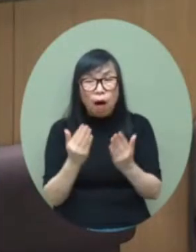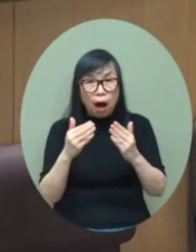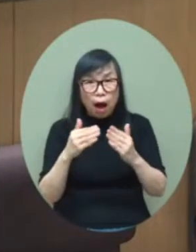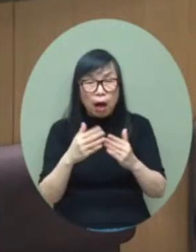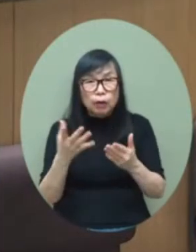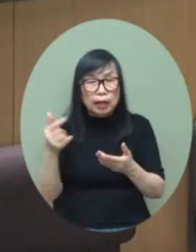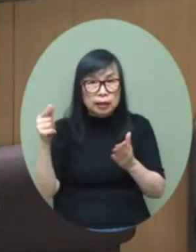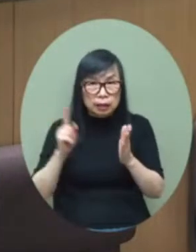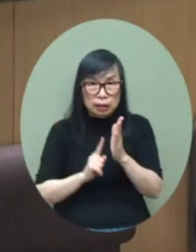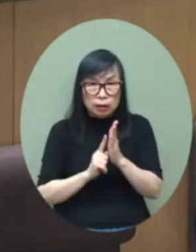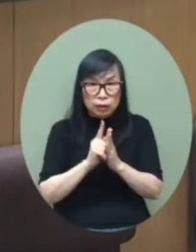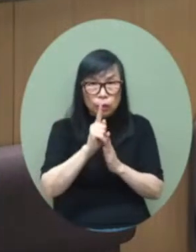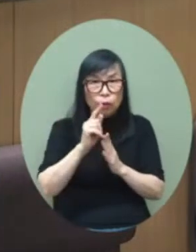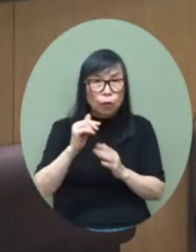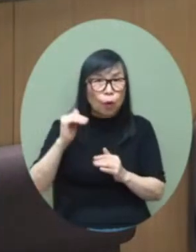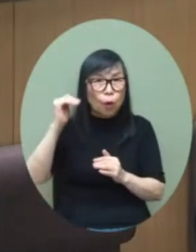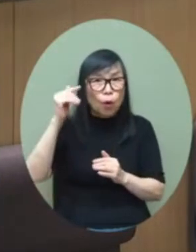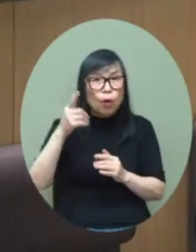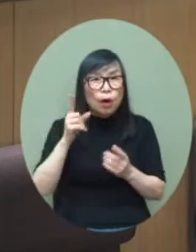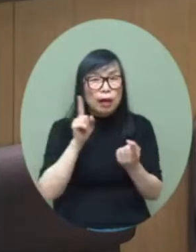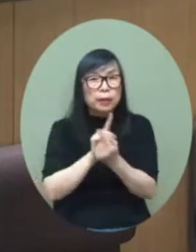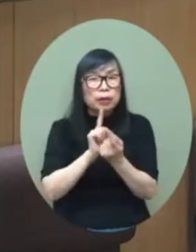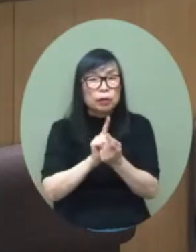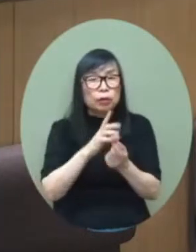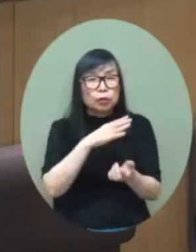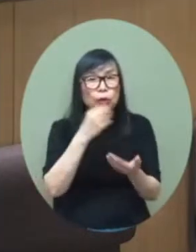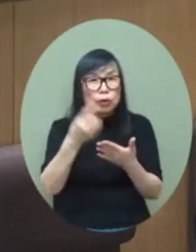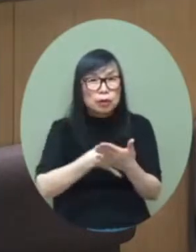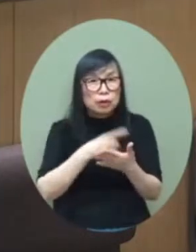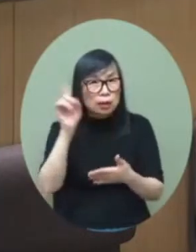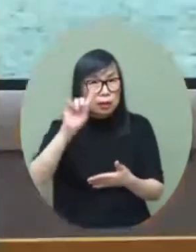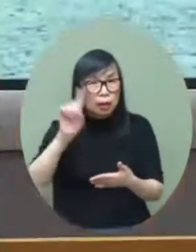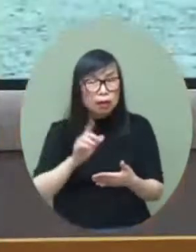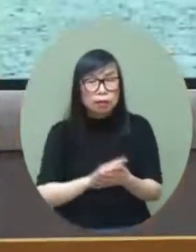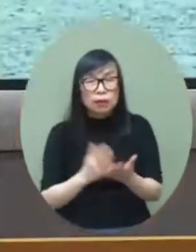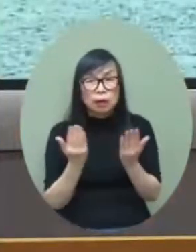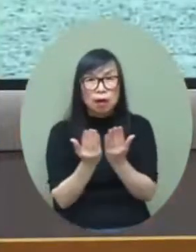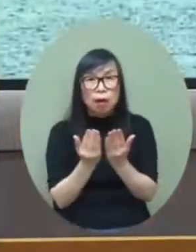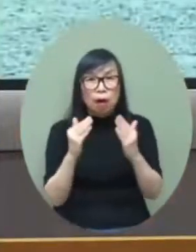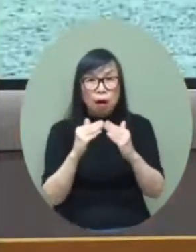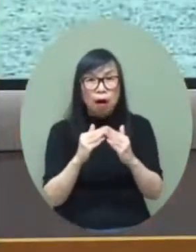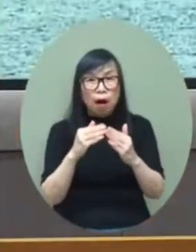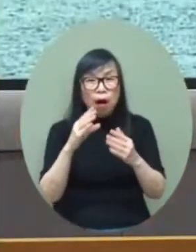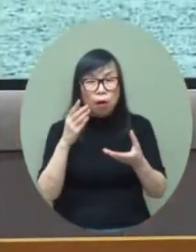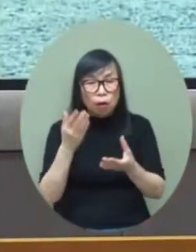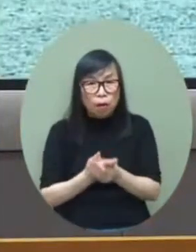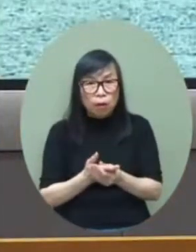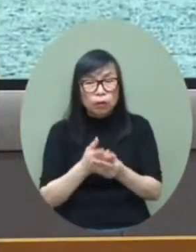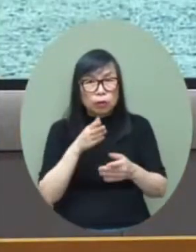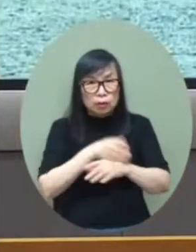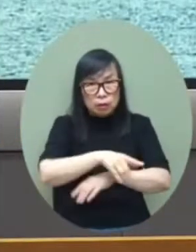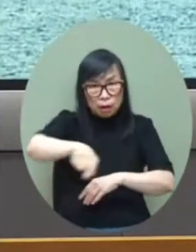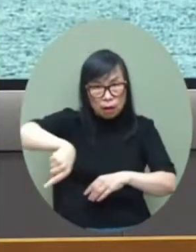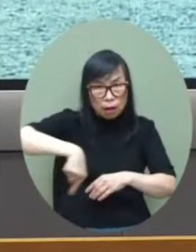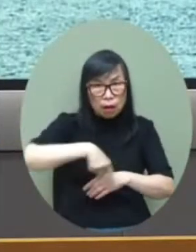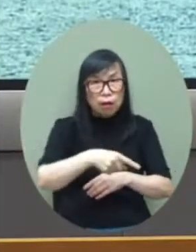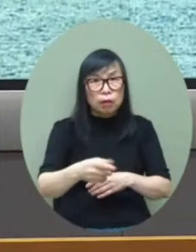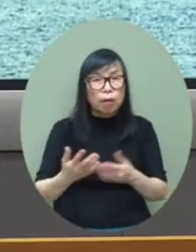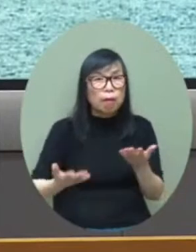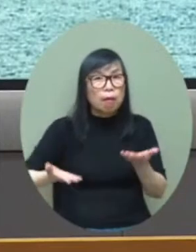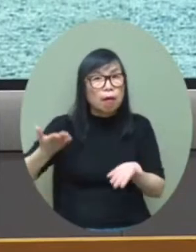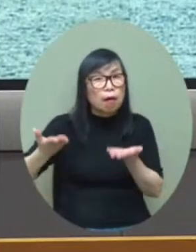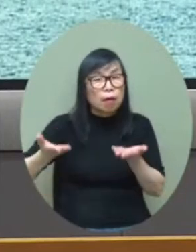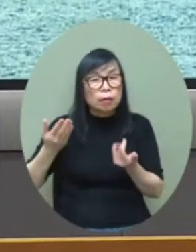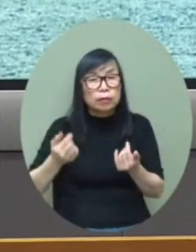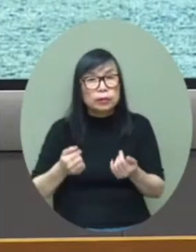for declare cases to receive the electronic wristbands, and the number of cases from schools